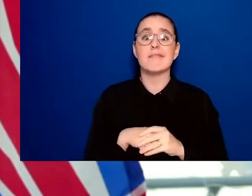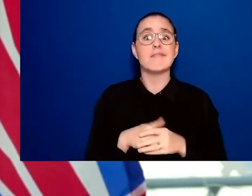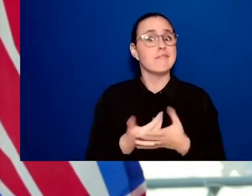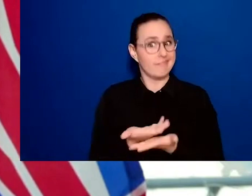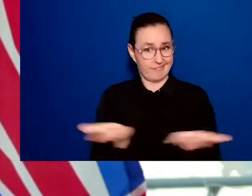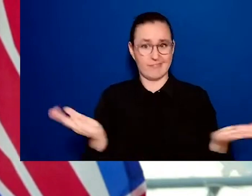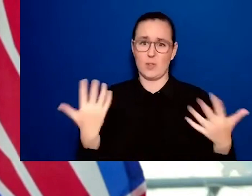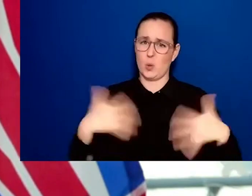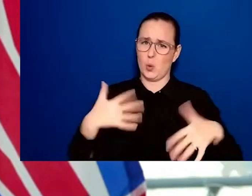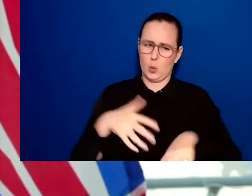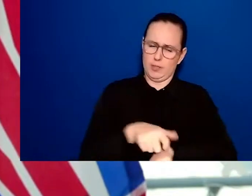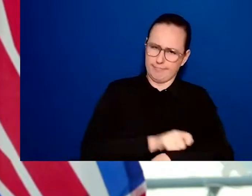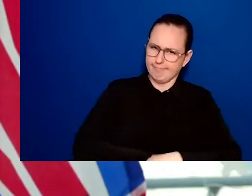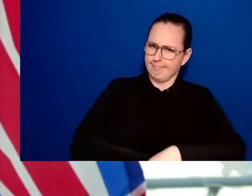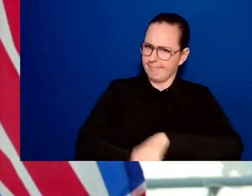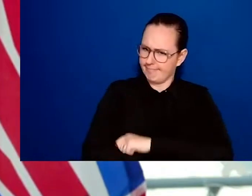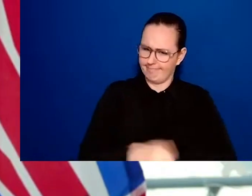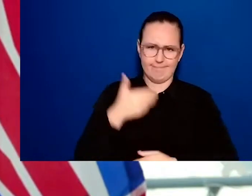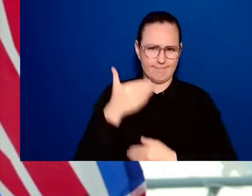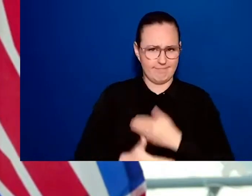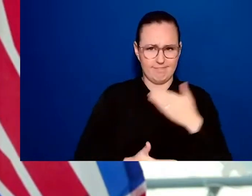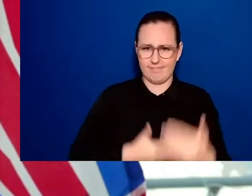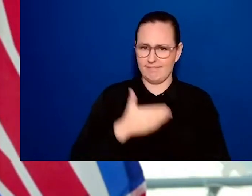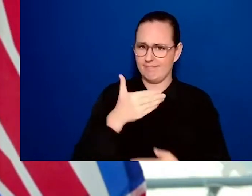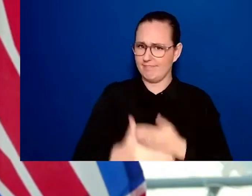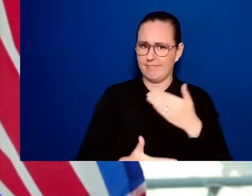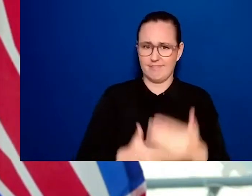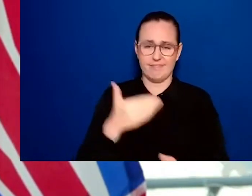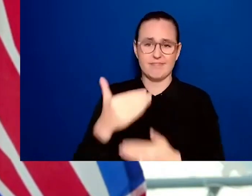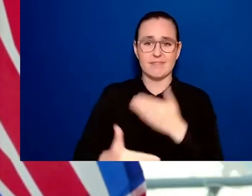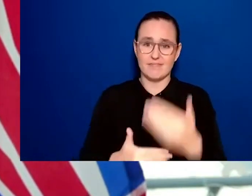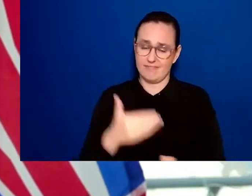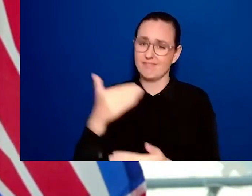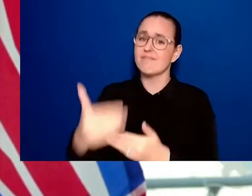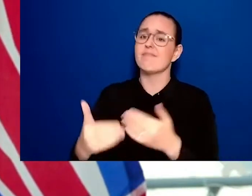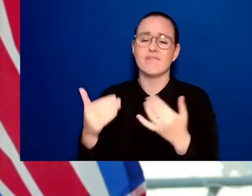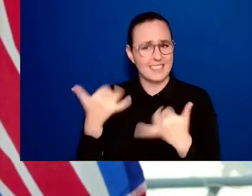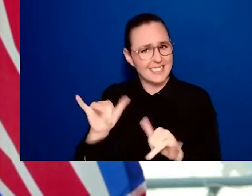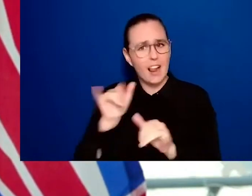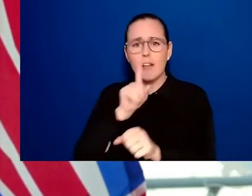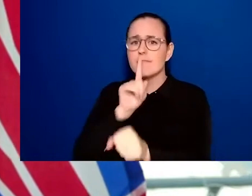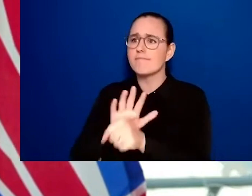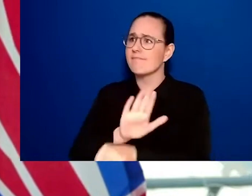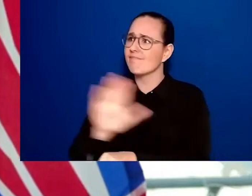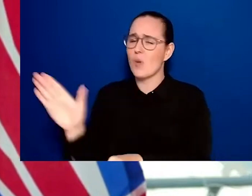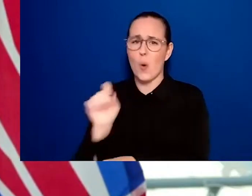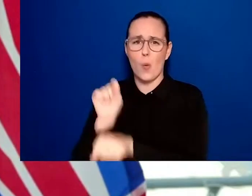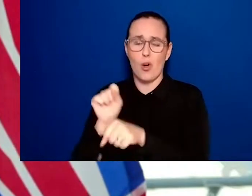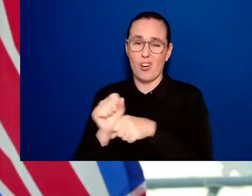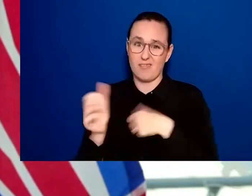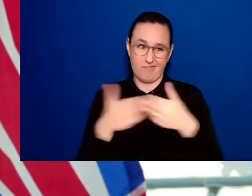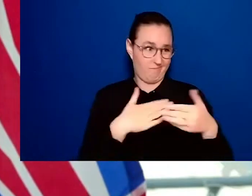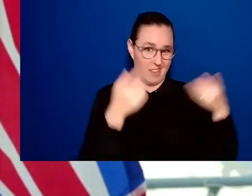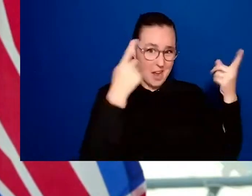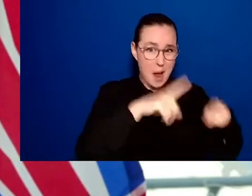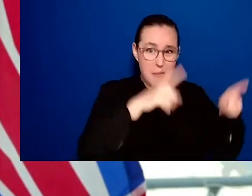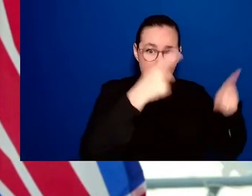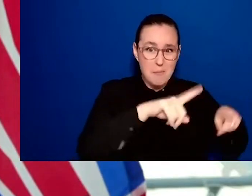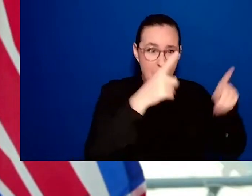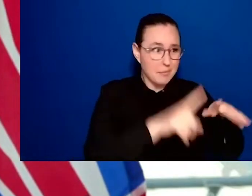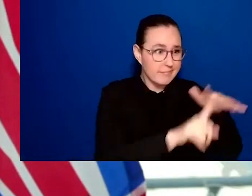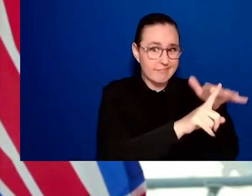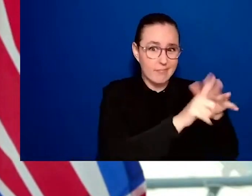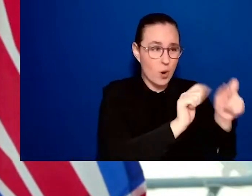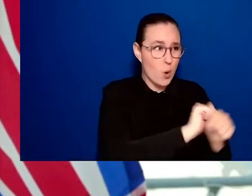they're tired, to make sure that we're doing the best we can to care for people across the province. You have faced and continue to face